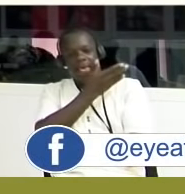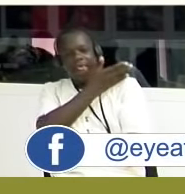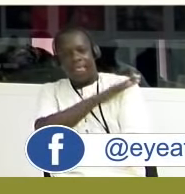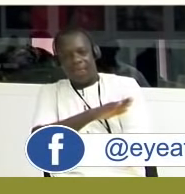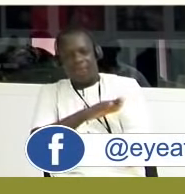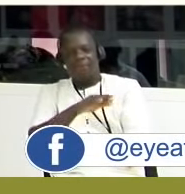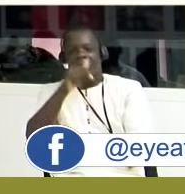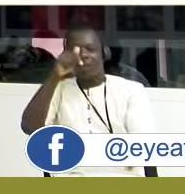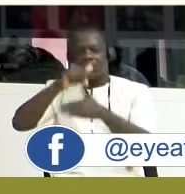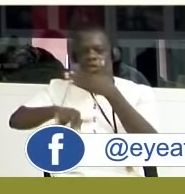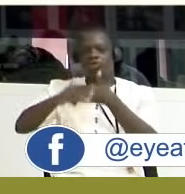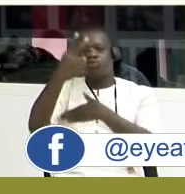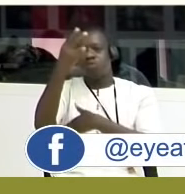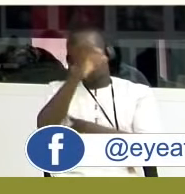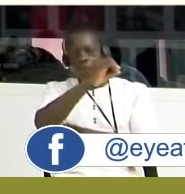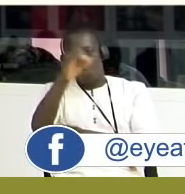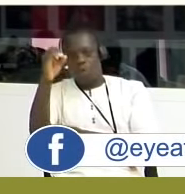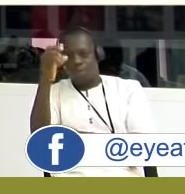2003, the government,